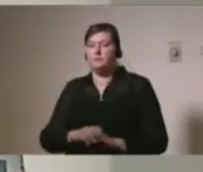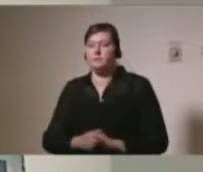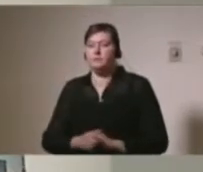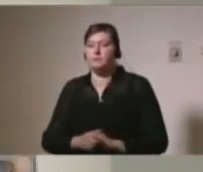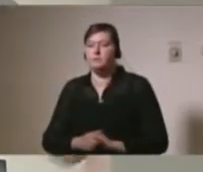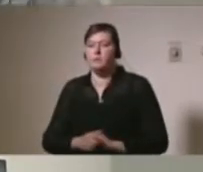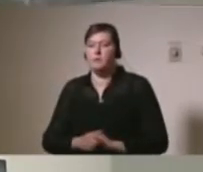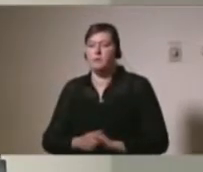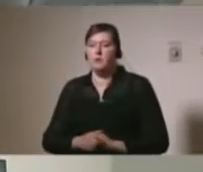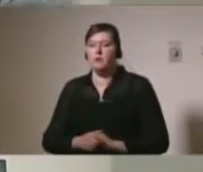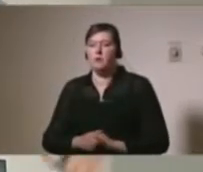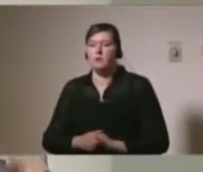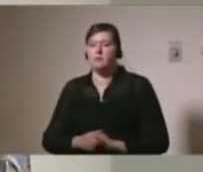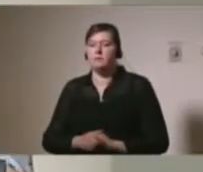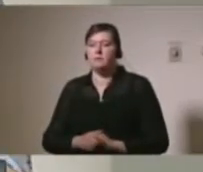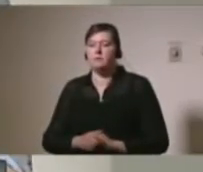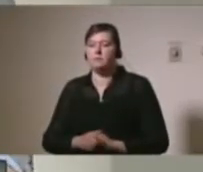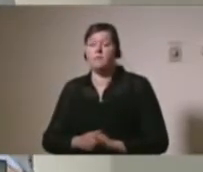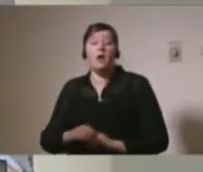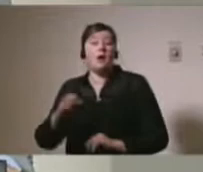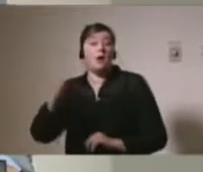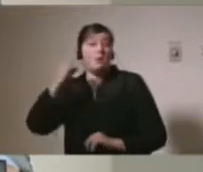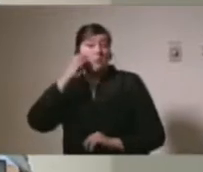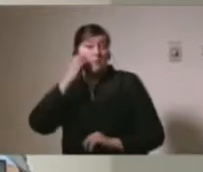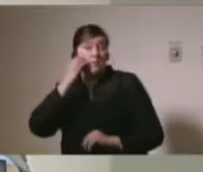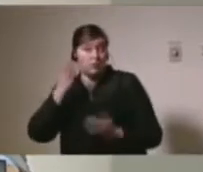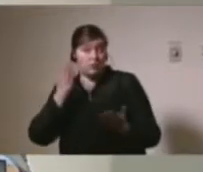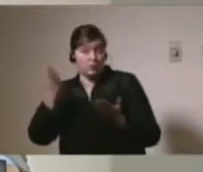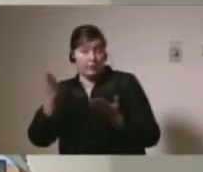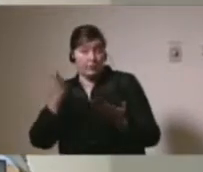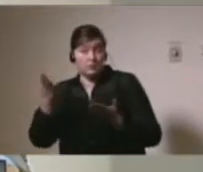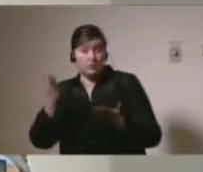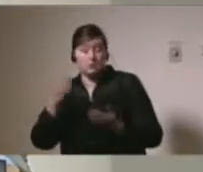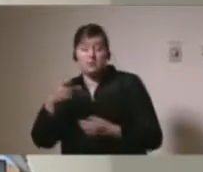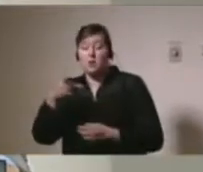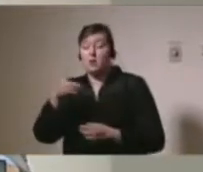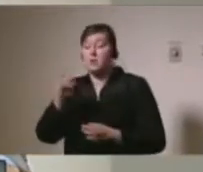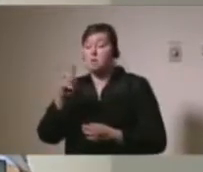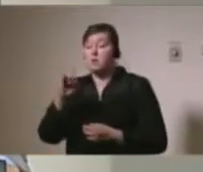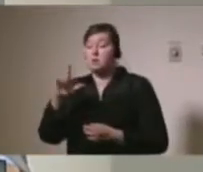The mobile phone service, Postal Mobile,